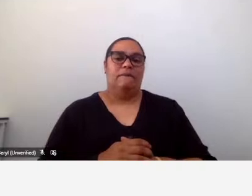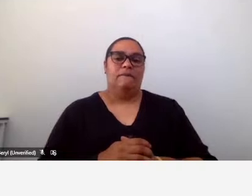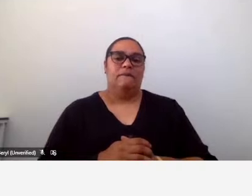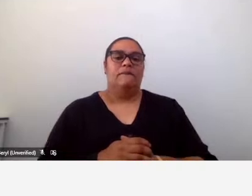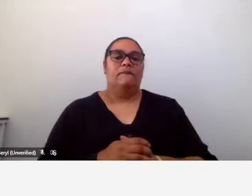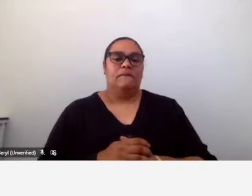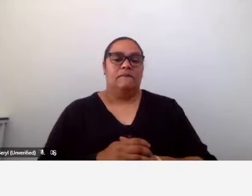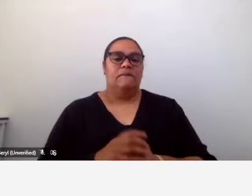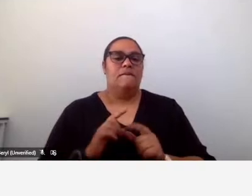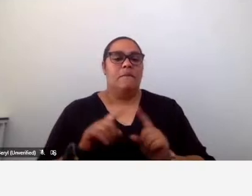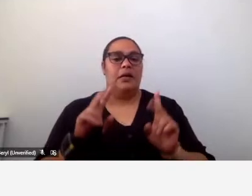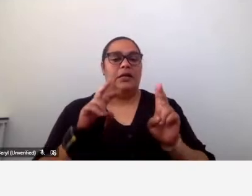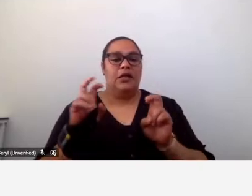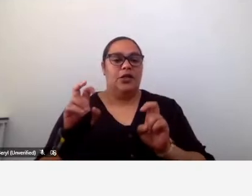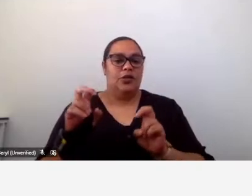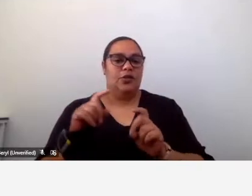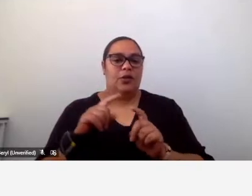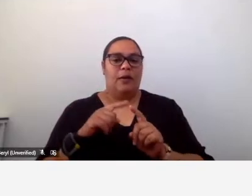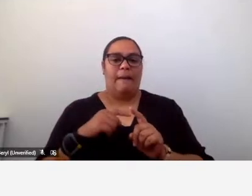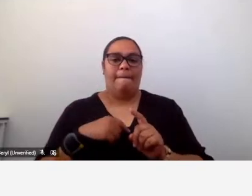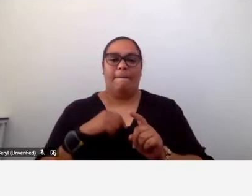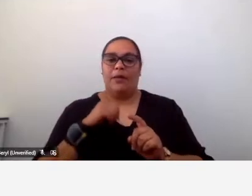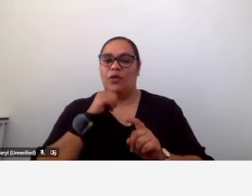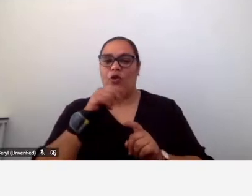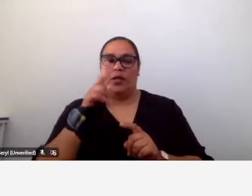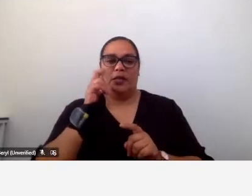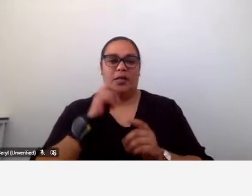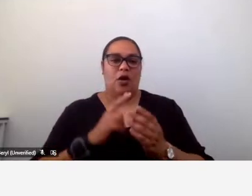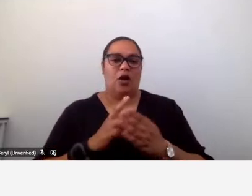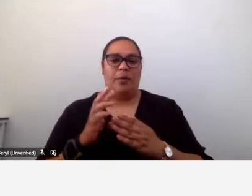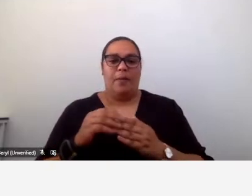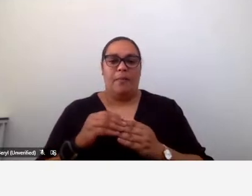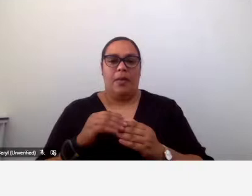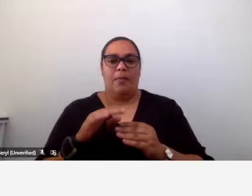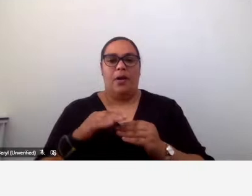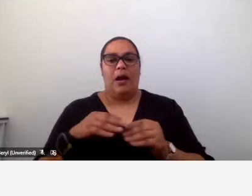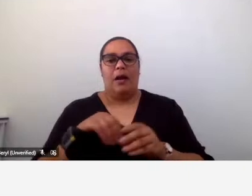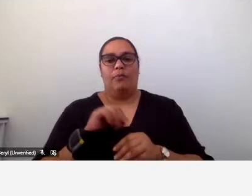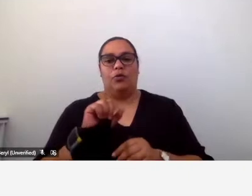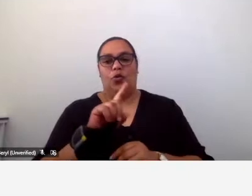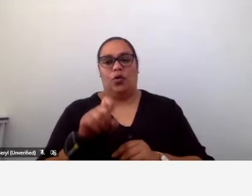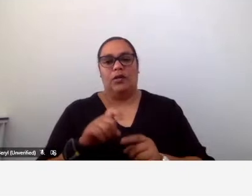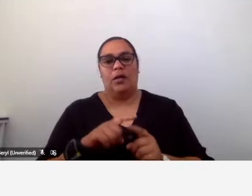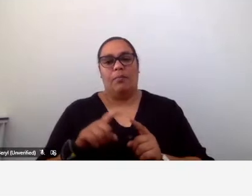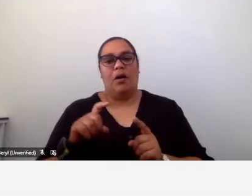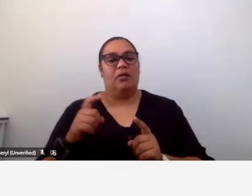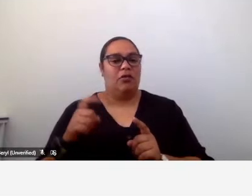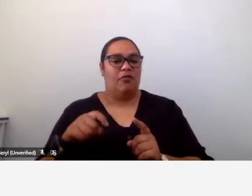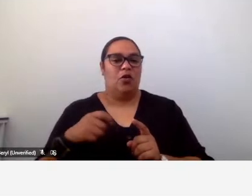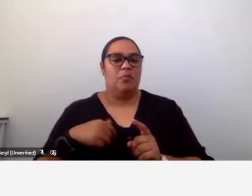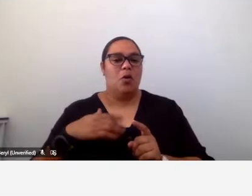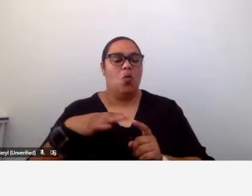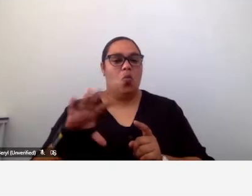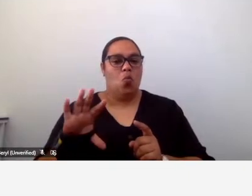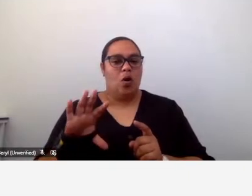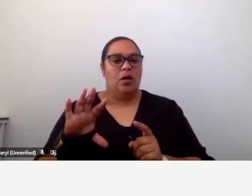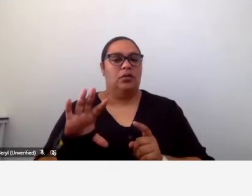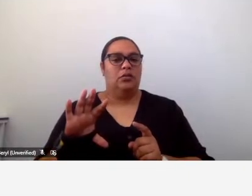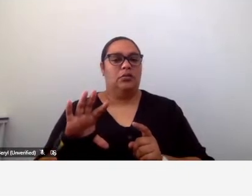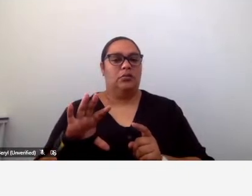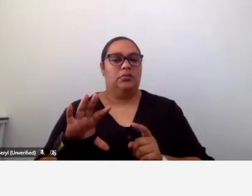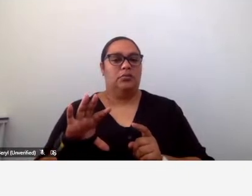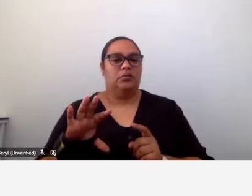The issue, I didn't hear, Honorable Ngenzu, exactly your question, but obviously I would like to